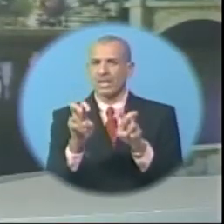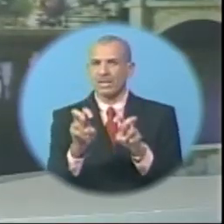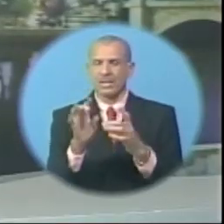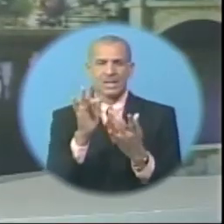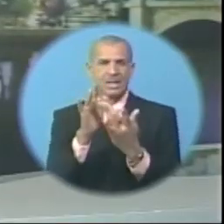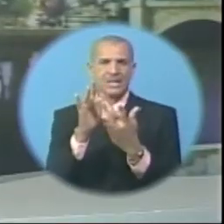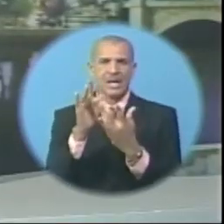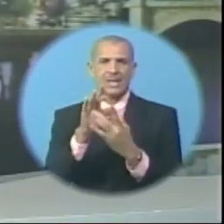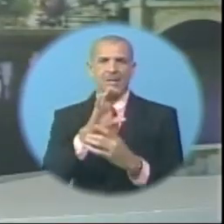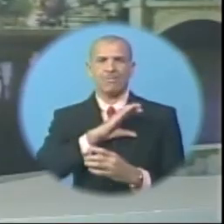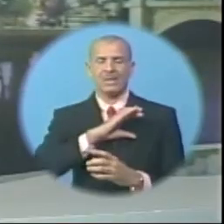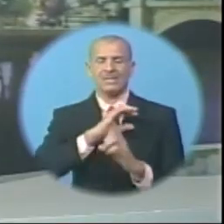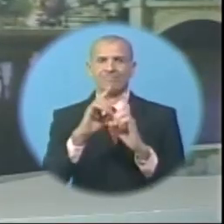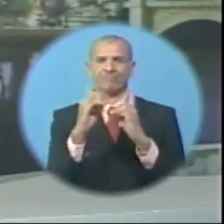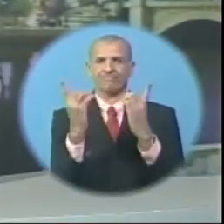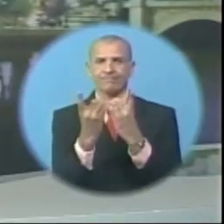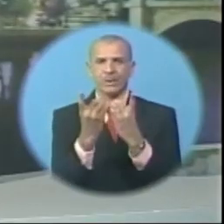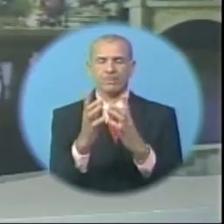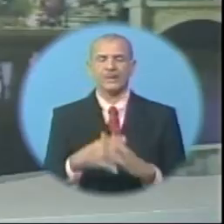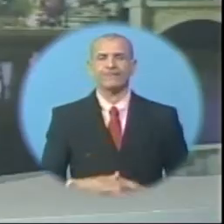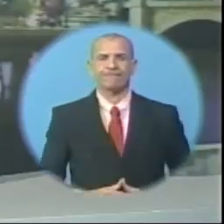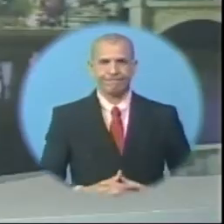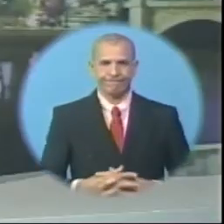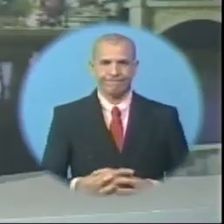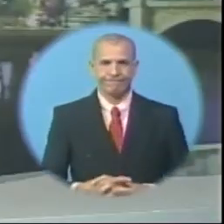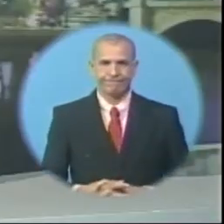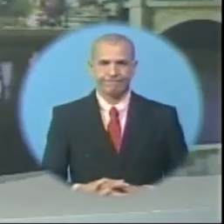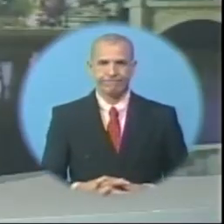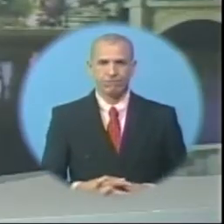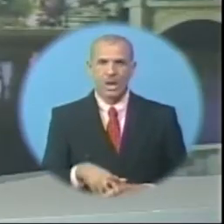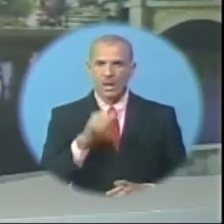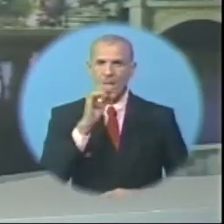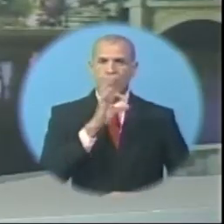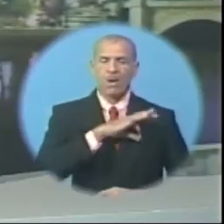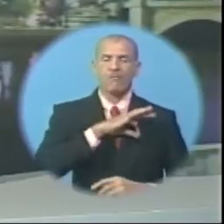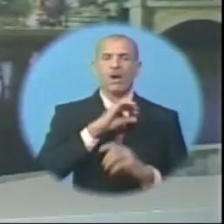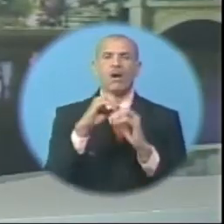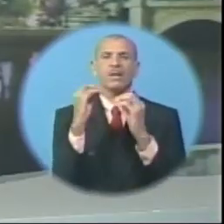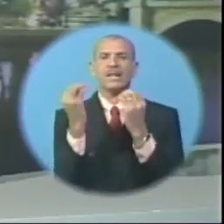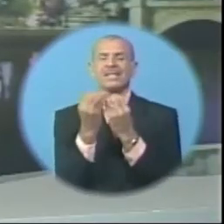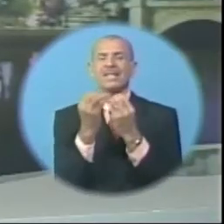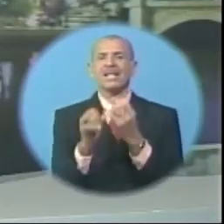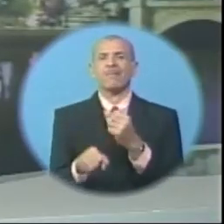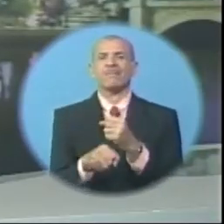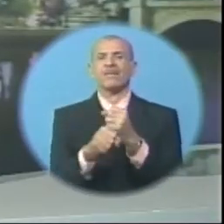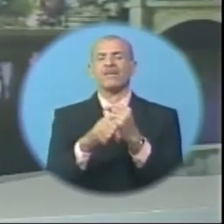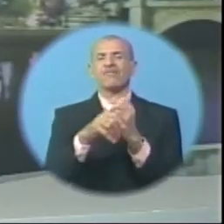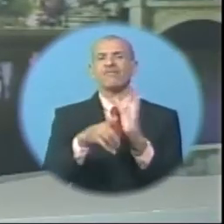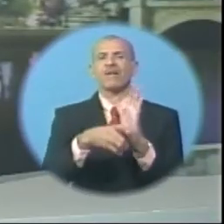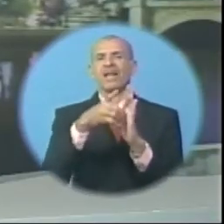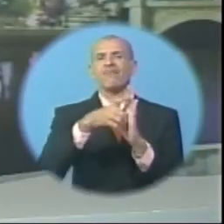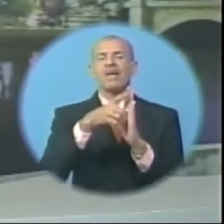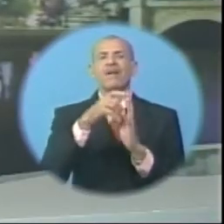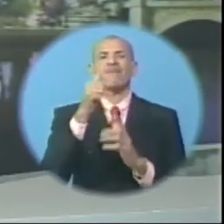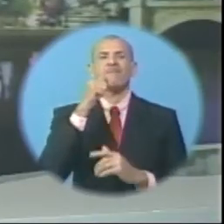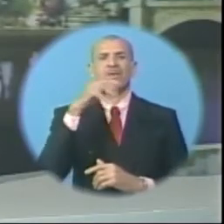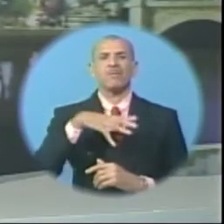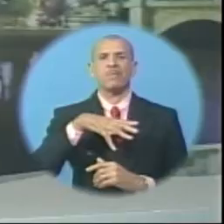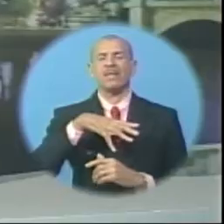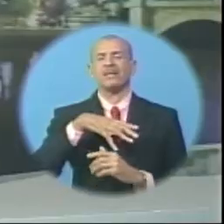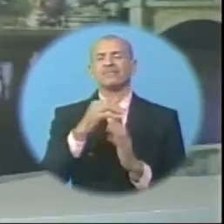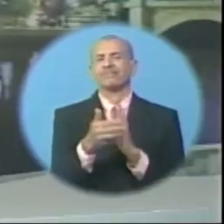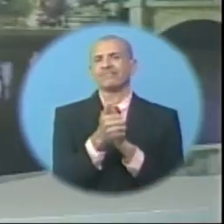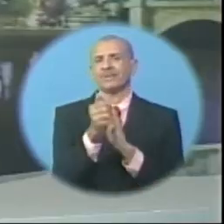contact the nearest police station. A non-profit organization is helping to develop female entrepreneurs.